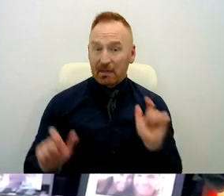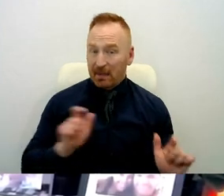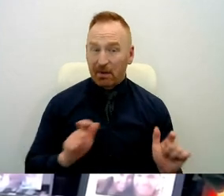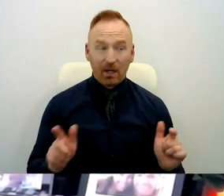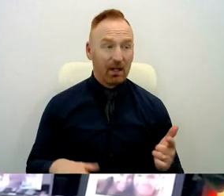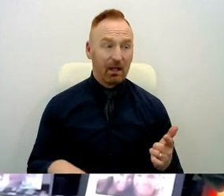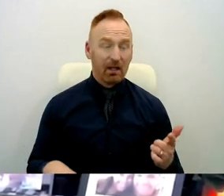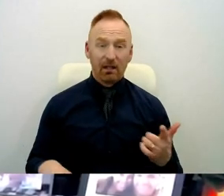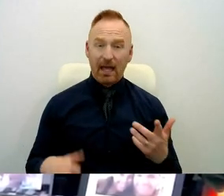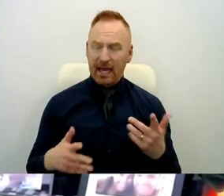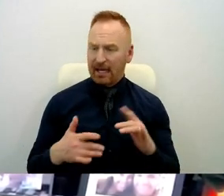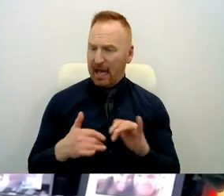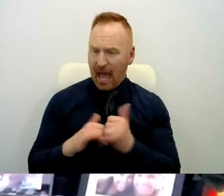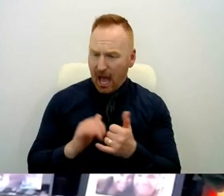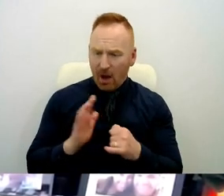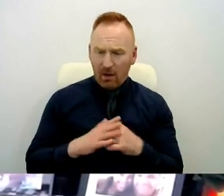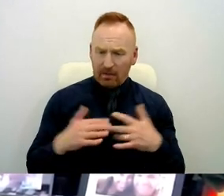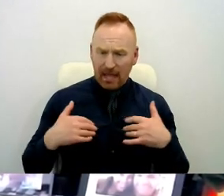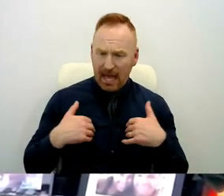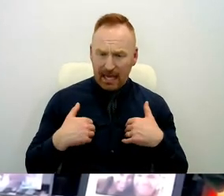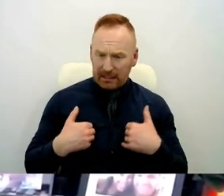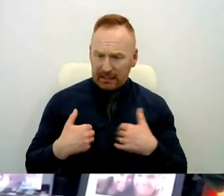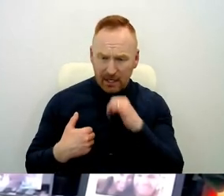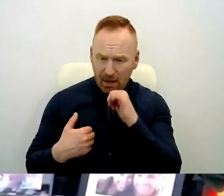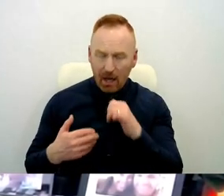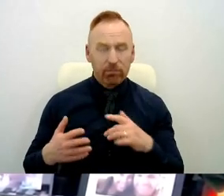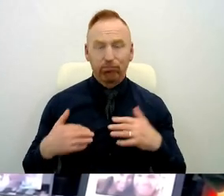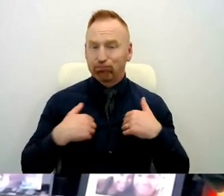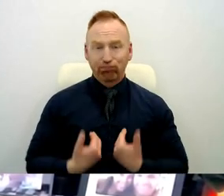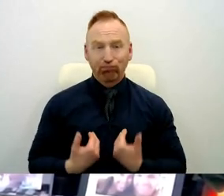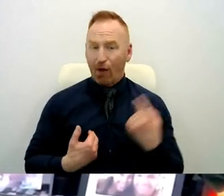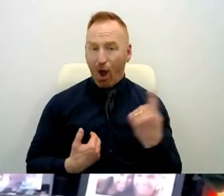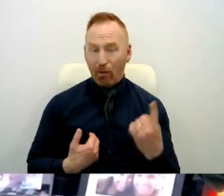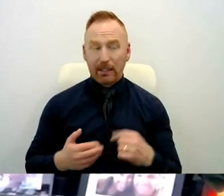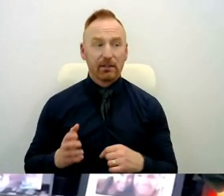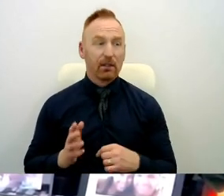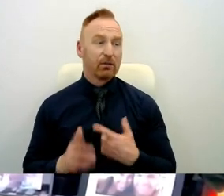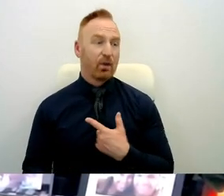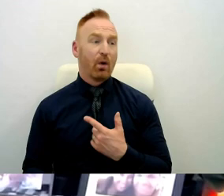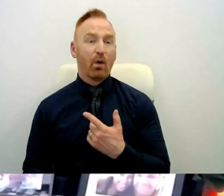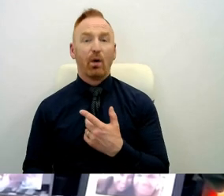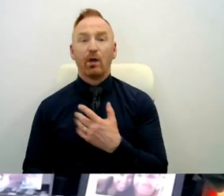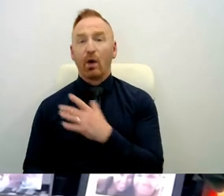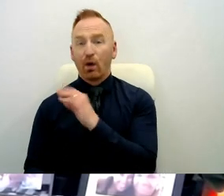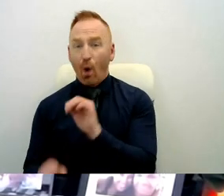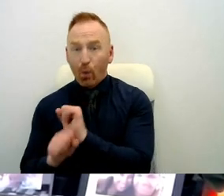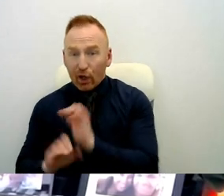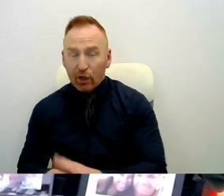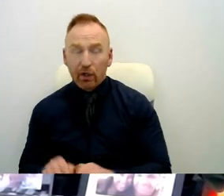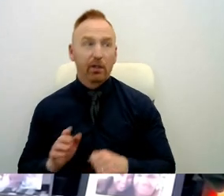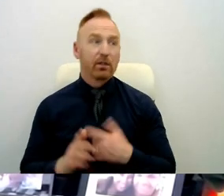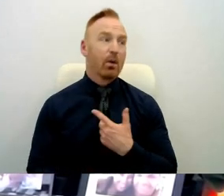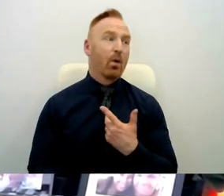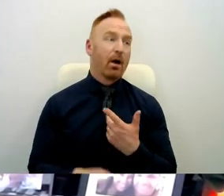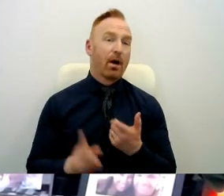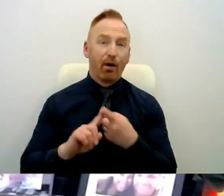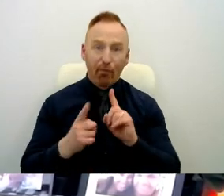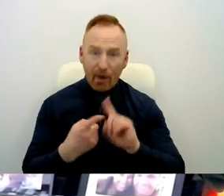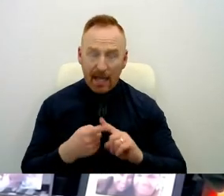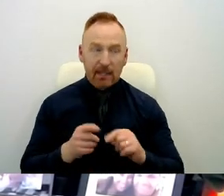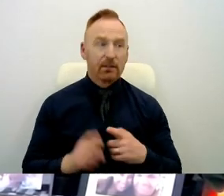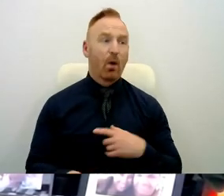exhausted. So your friends, your colleagues, your family members who are Black or racialized and are experiencing systemic and other forms of